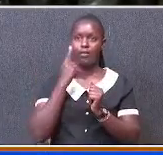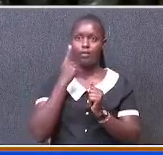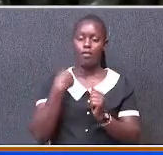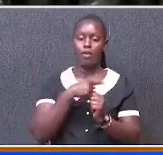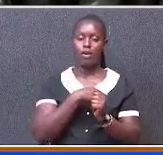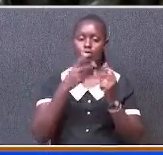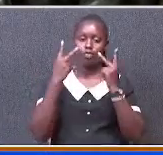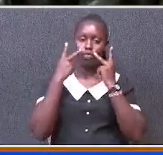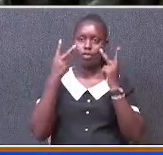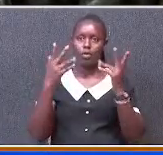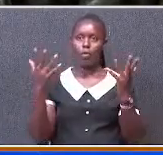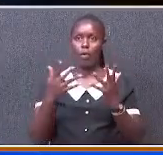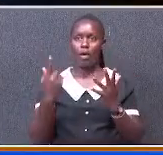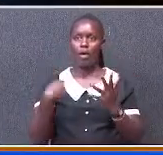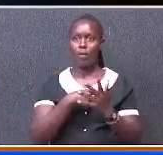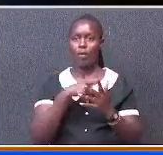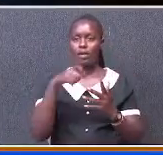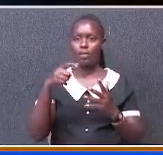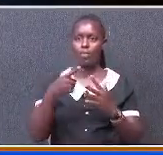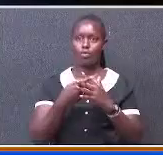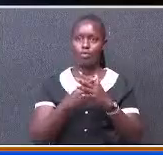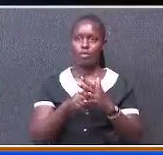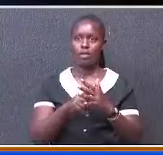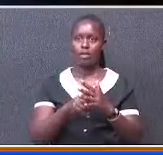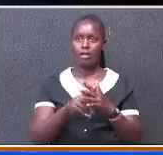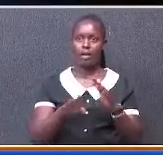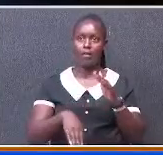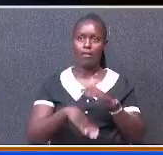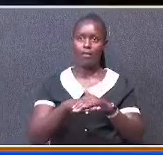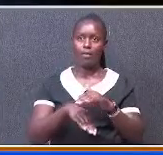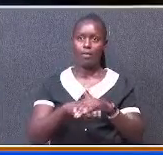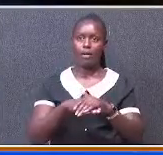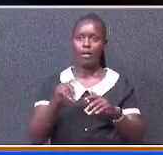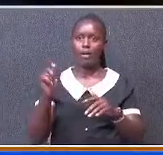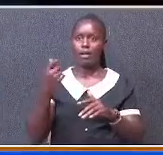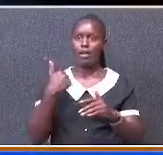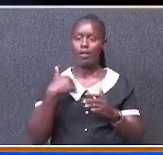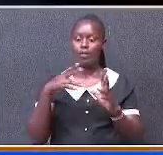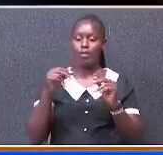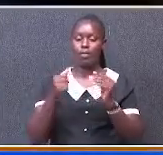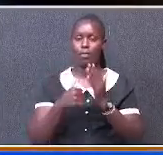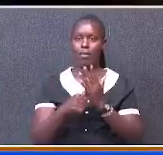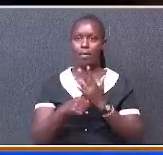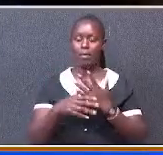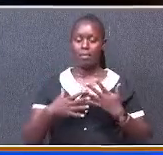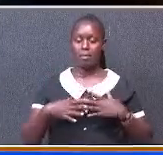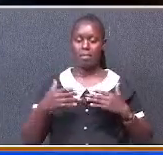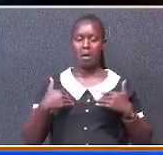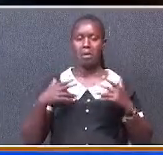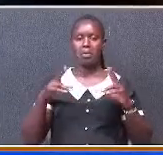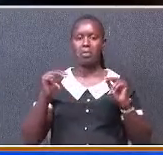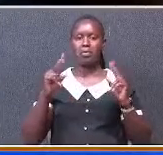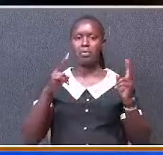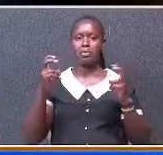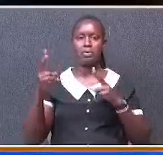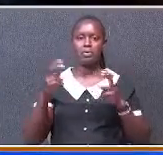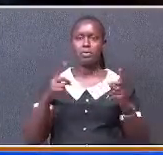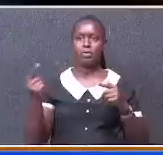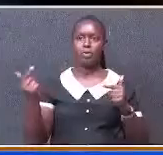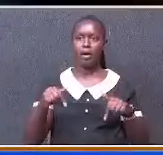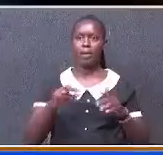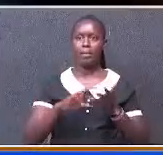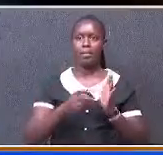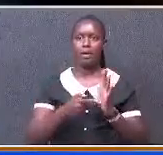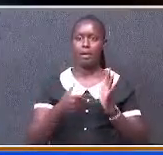see where we are supposed to start. Problem in Kenyan football. If there was no problem, FIFA had no business coming here. So there's a